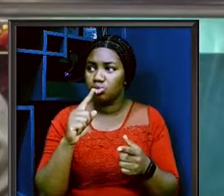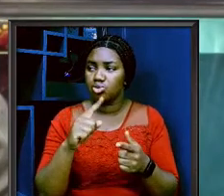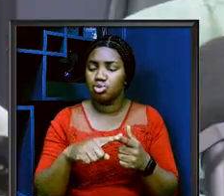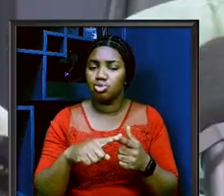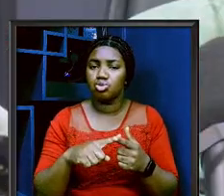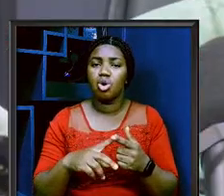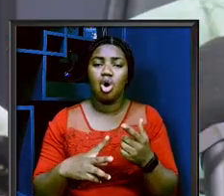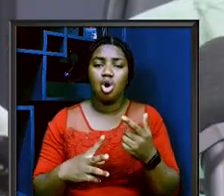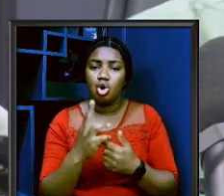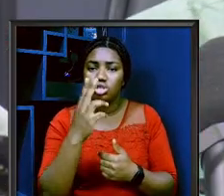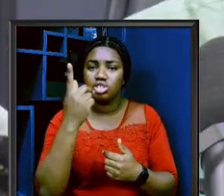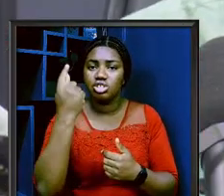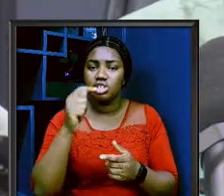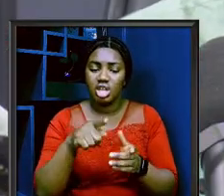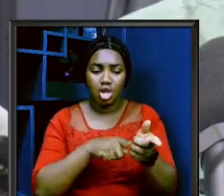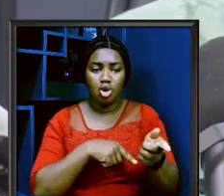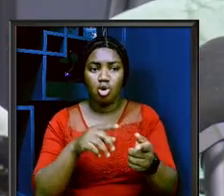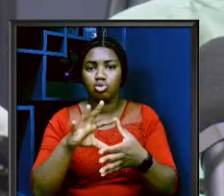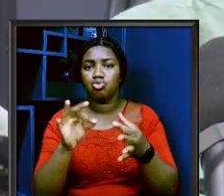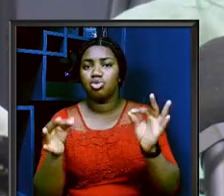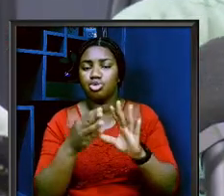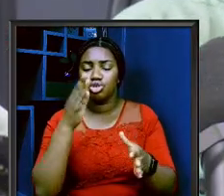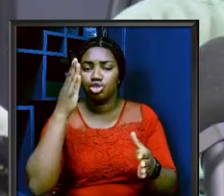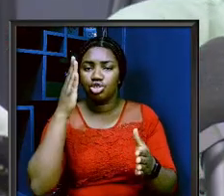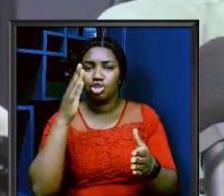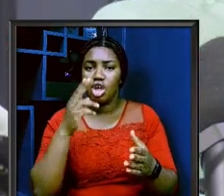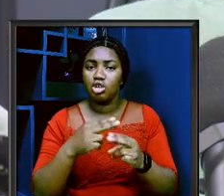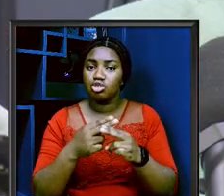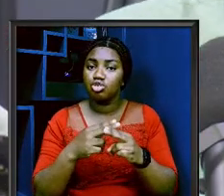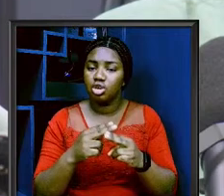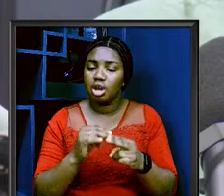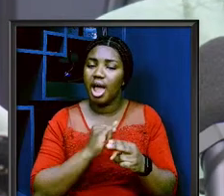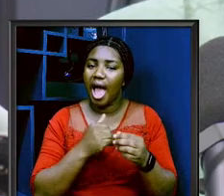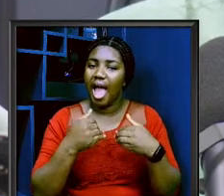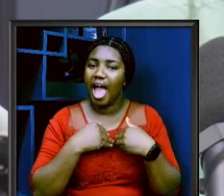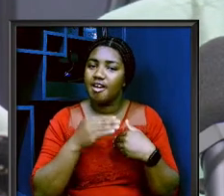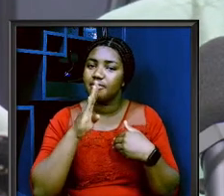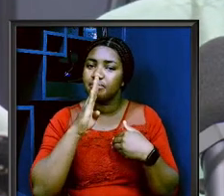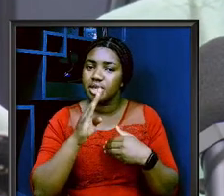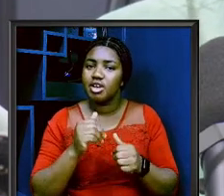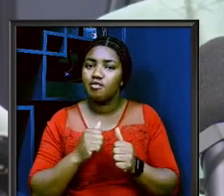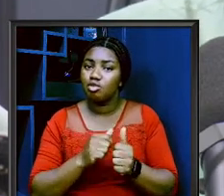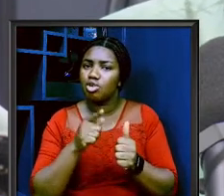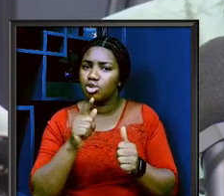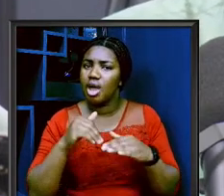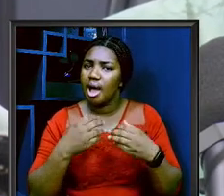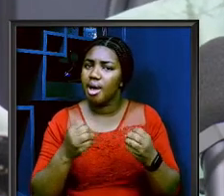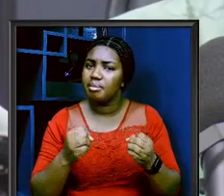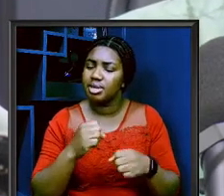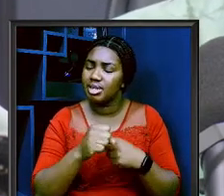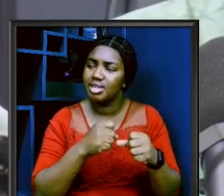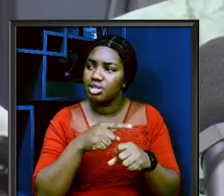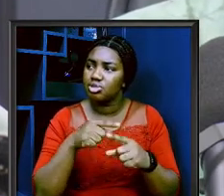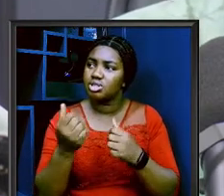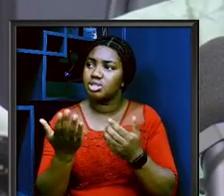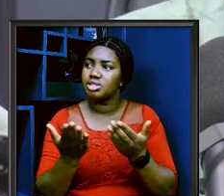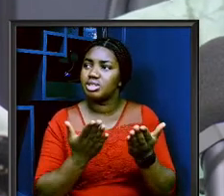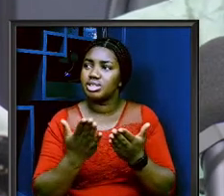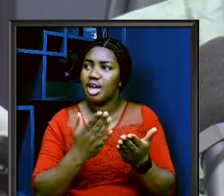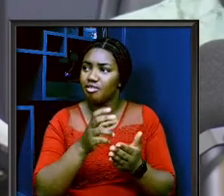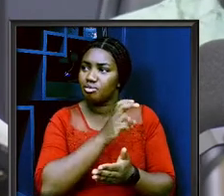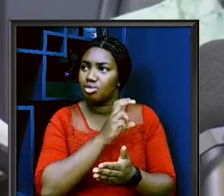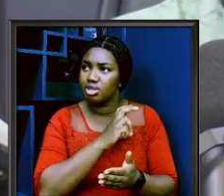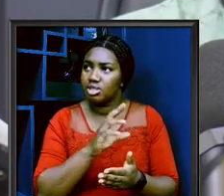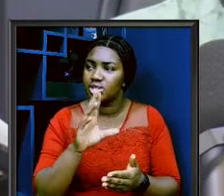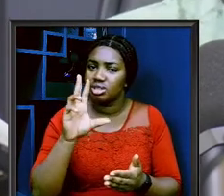cut the long story short sir I have been following you how many years you serve police I serve for